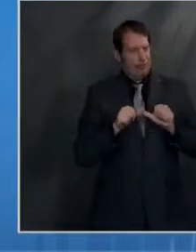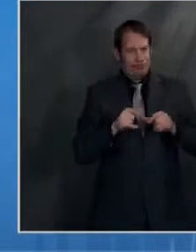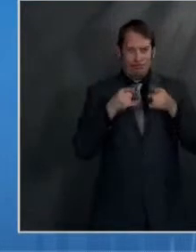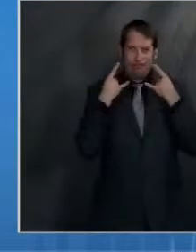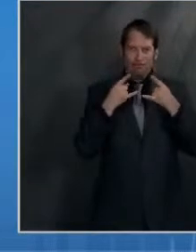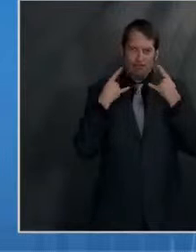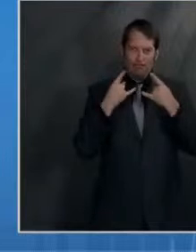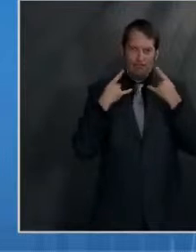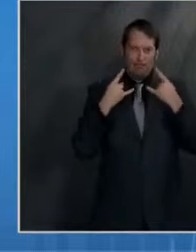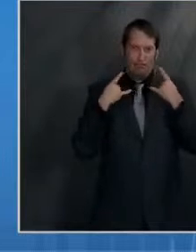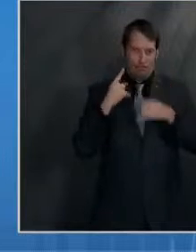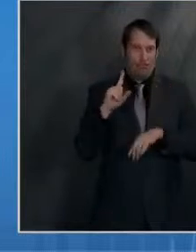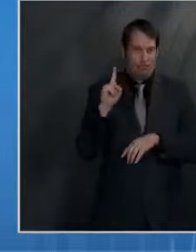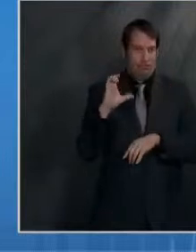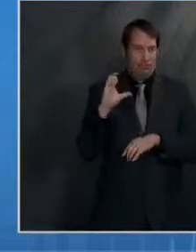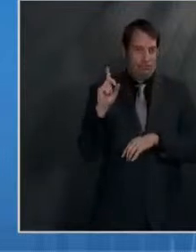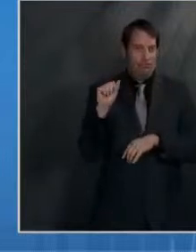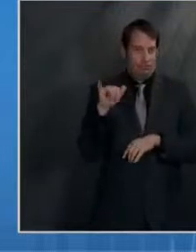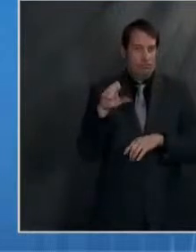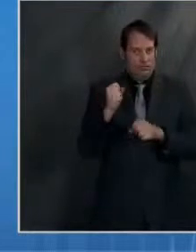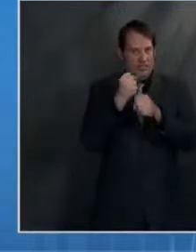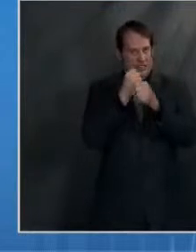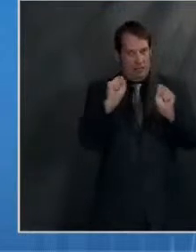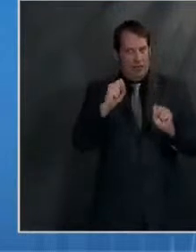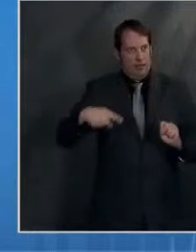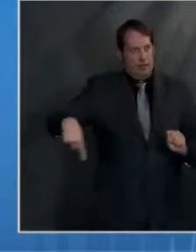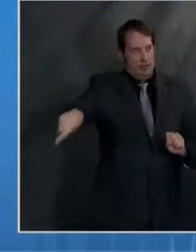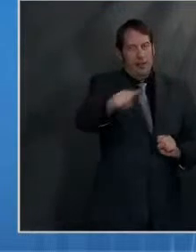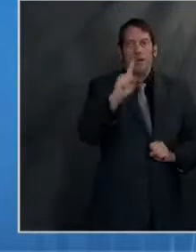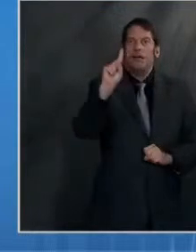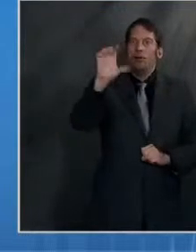So masking up is one of the things that all Americans should be doing.